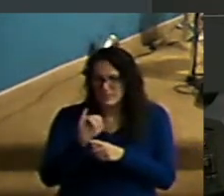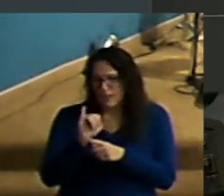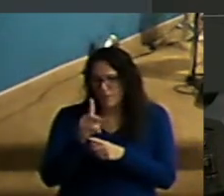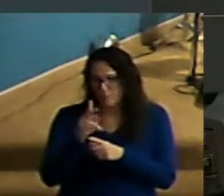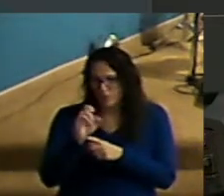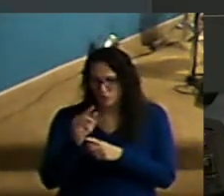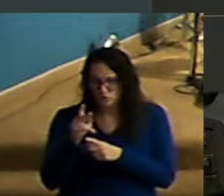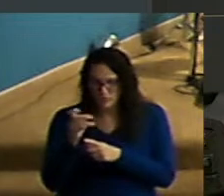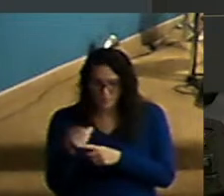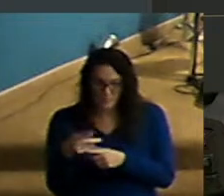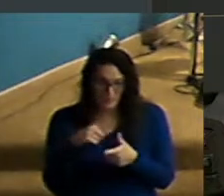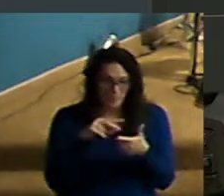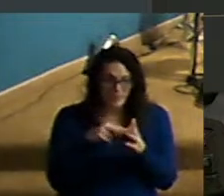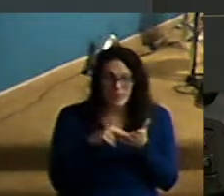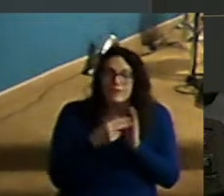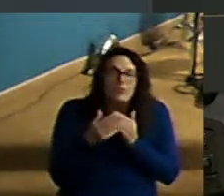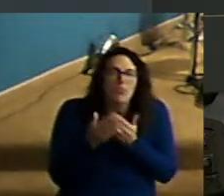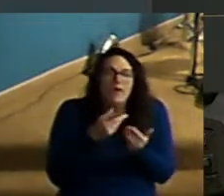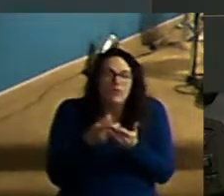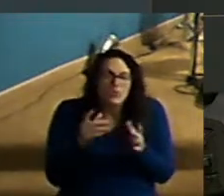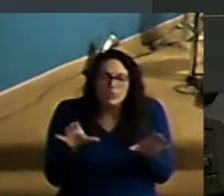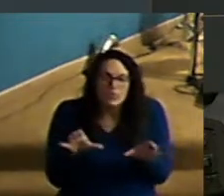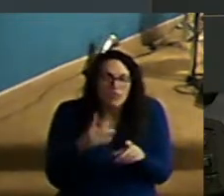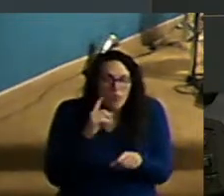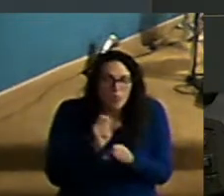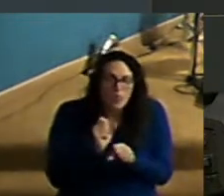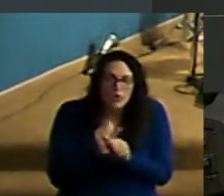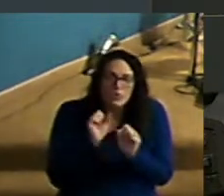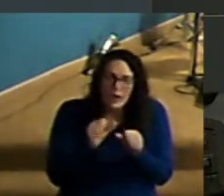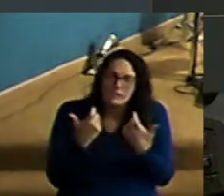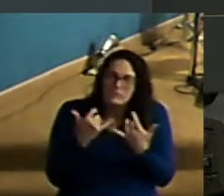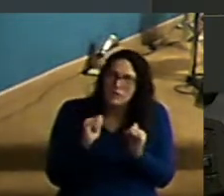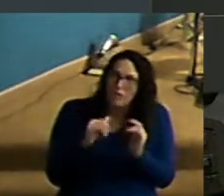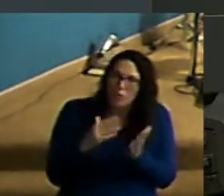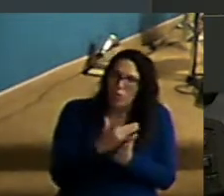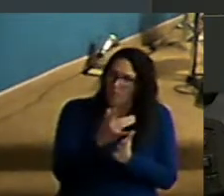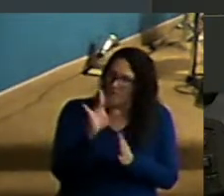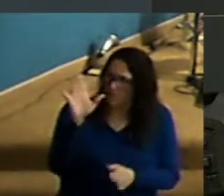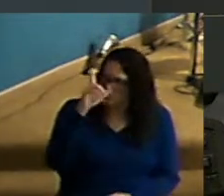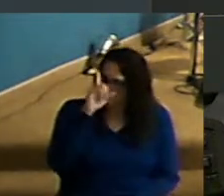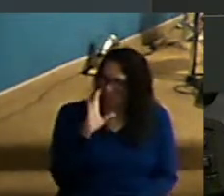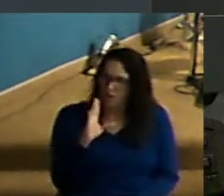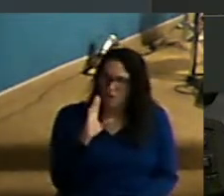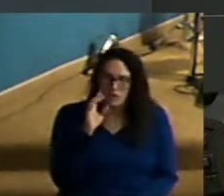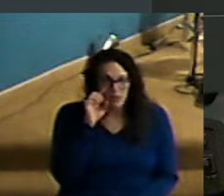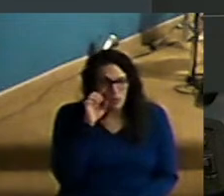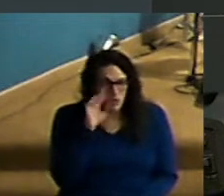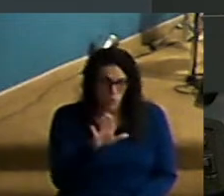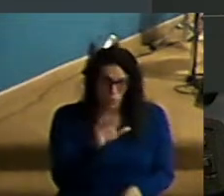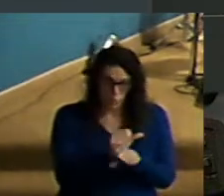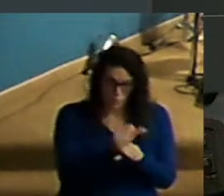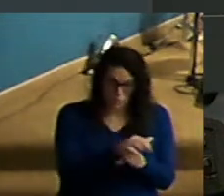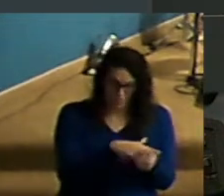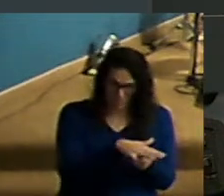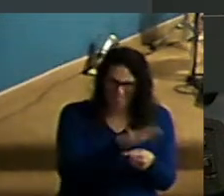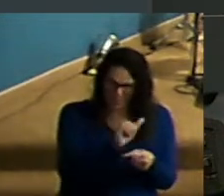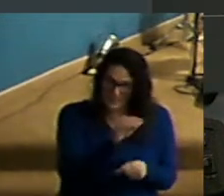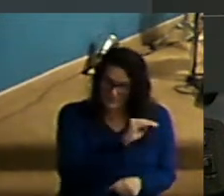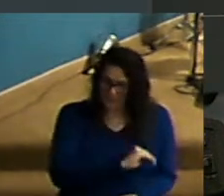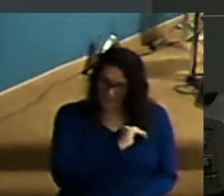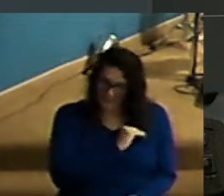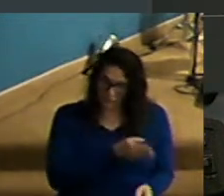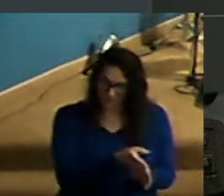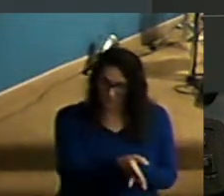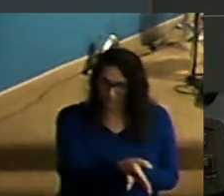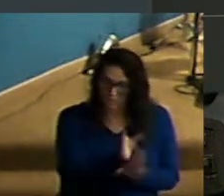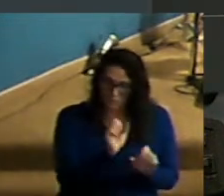you can be a disciple maker. Whatever you do for work, you can give God glory. Your workplace is a mission field where you can